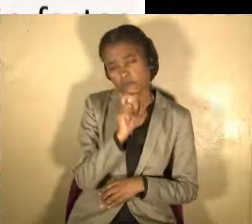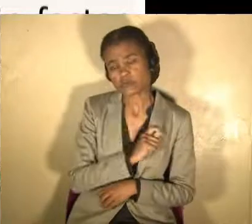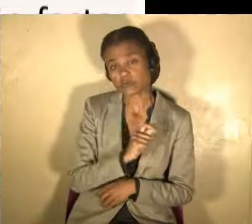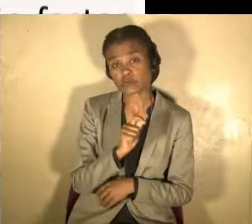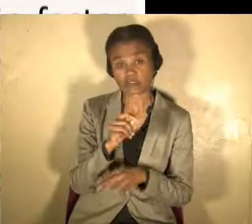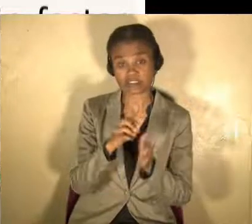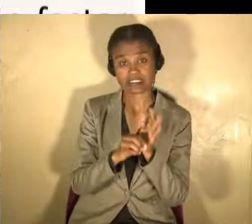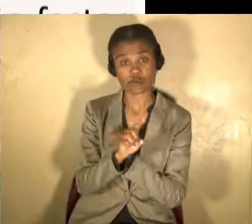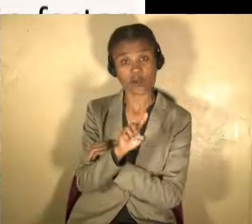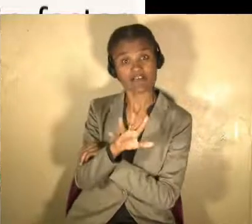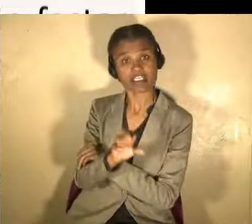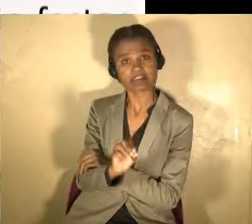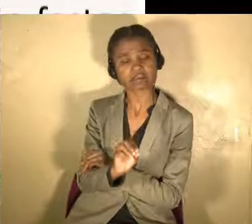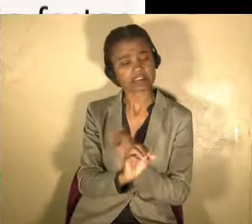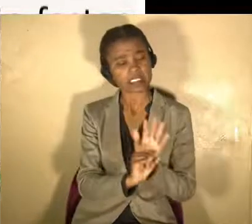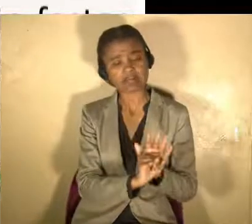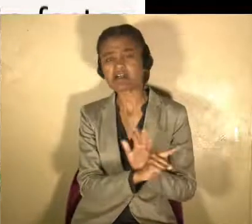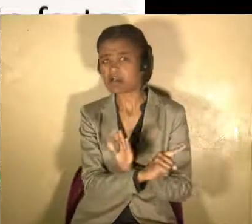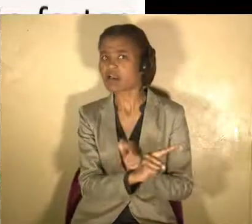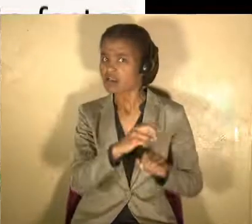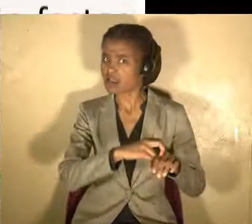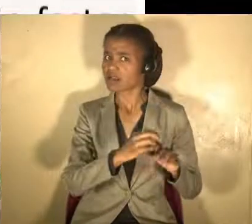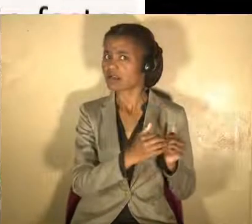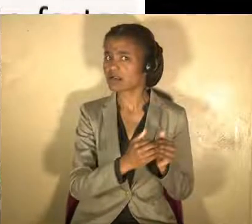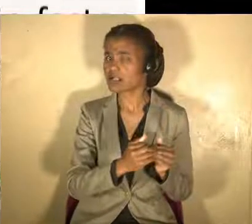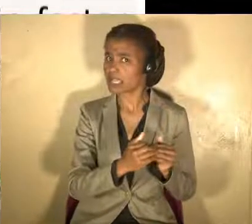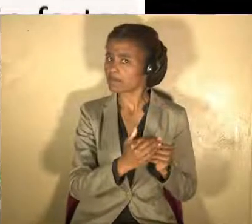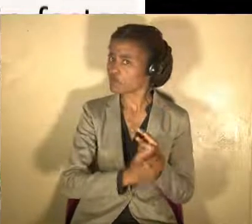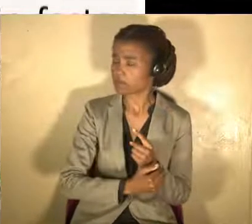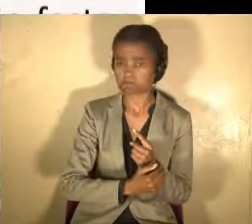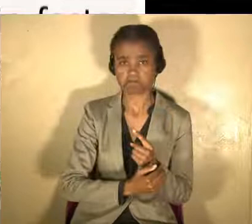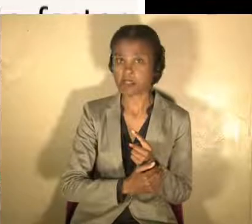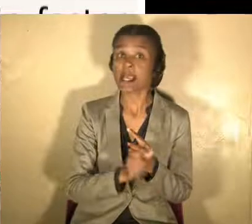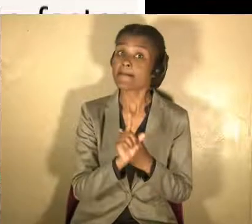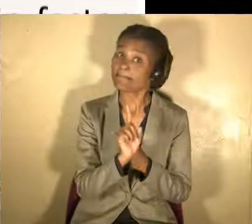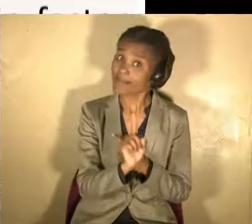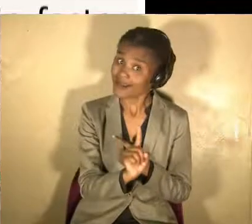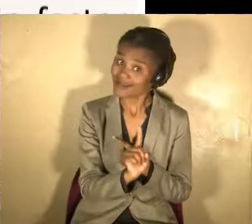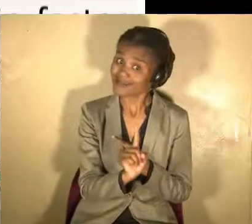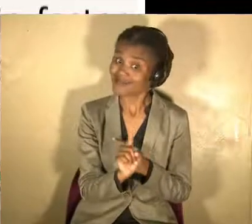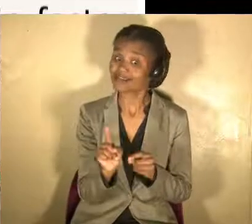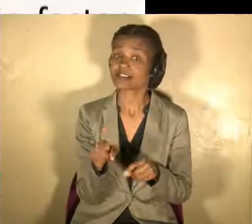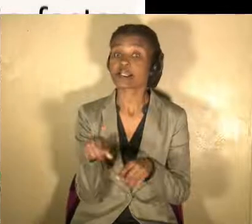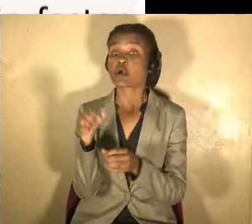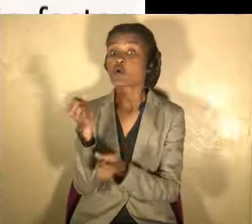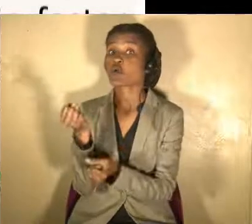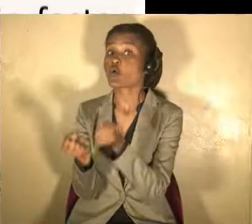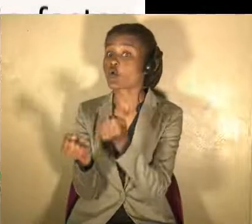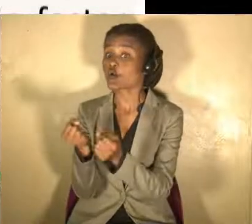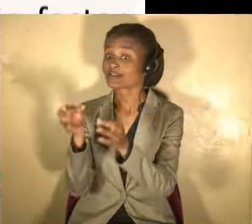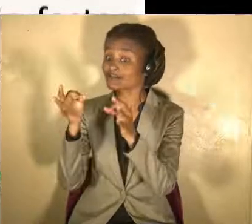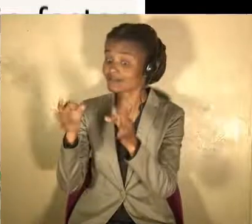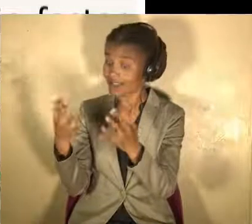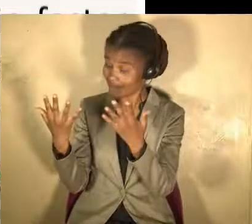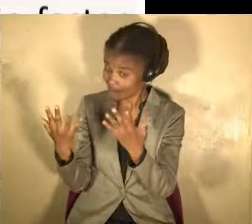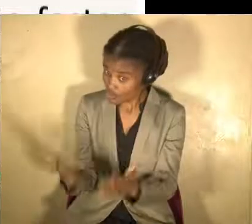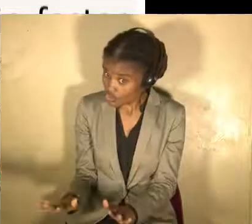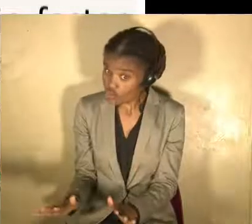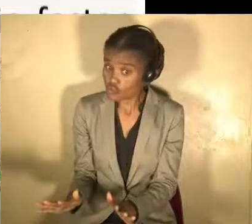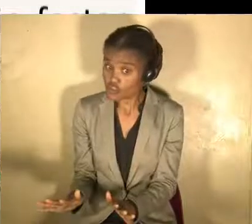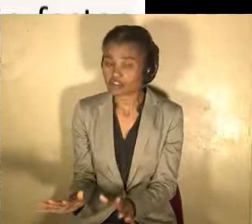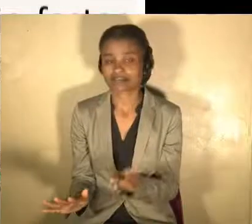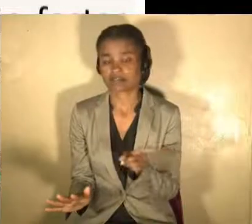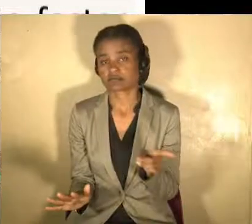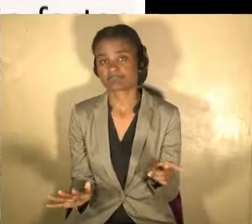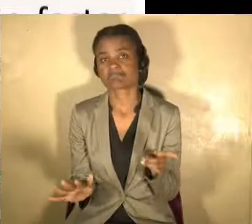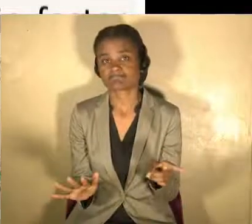those that are in need of care and protection, based on the decision that is being made by the court, then the child can